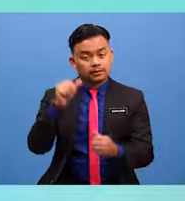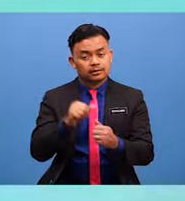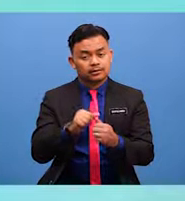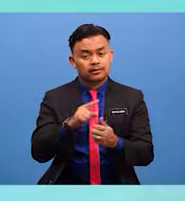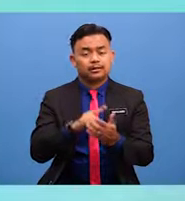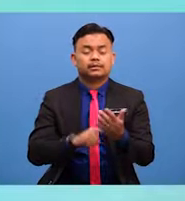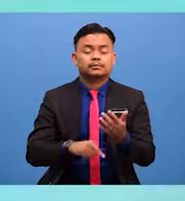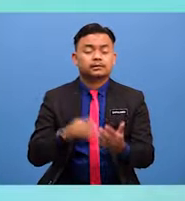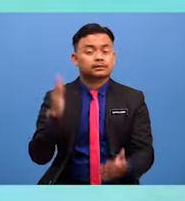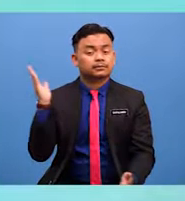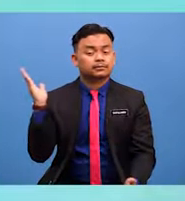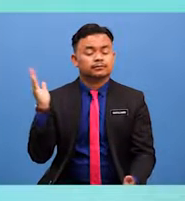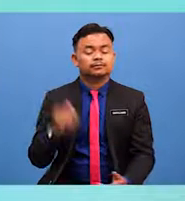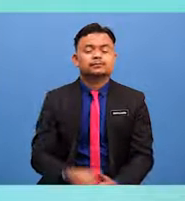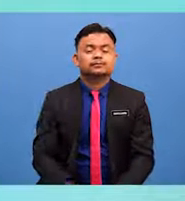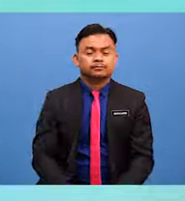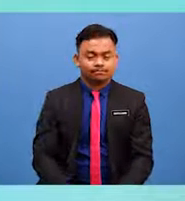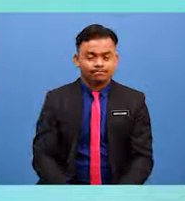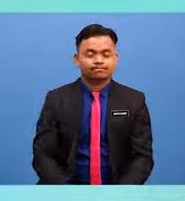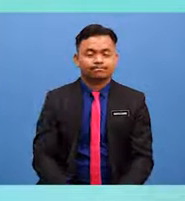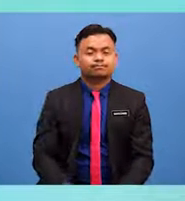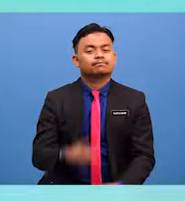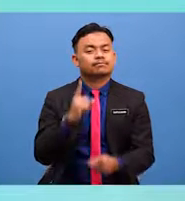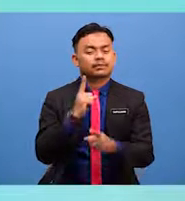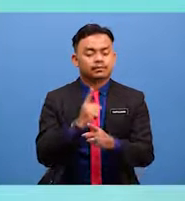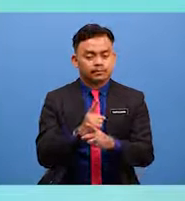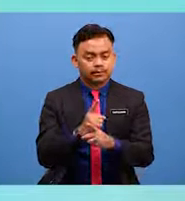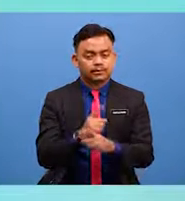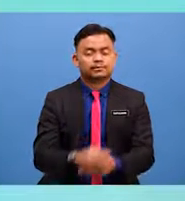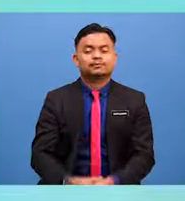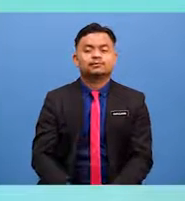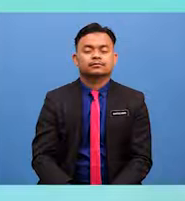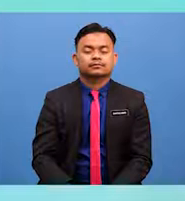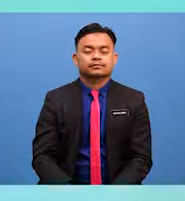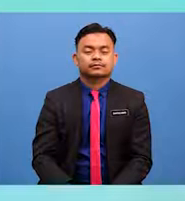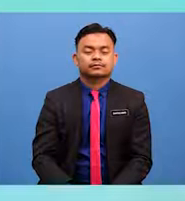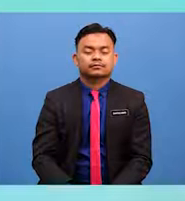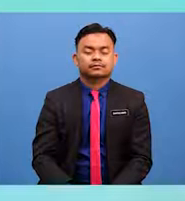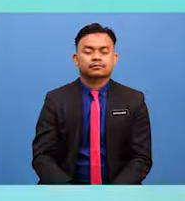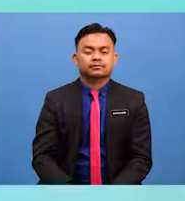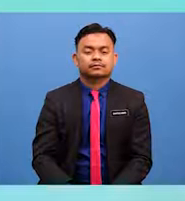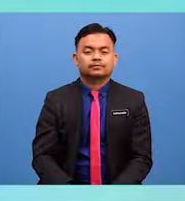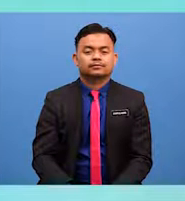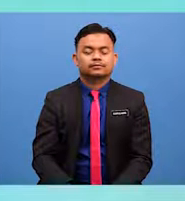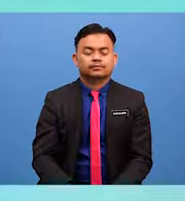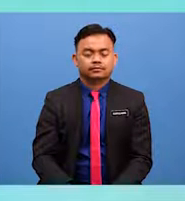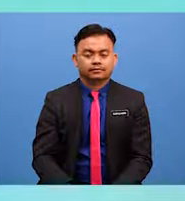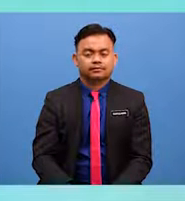they are? Aha! You're right! The critter cams and accelerometers.